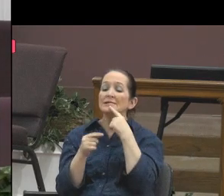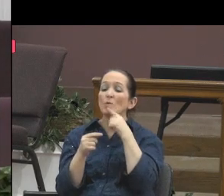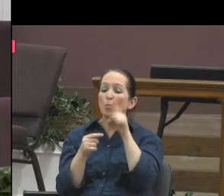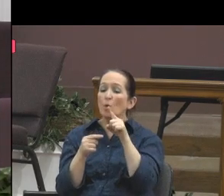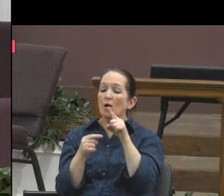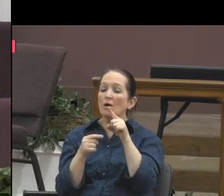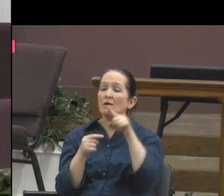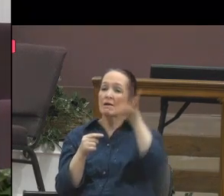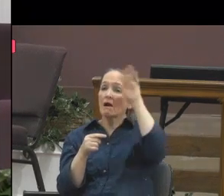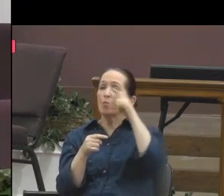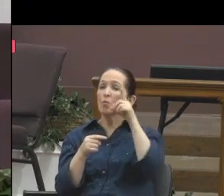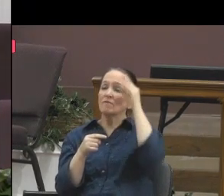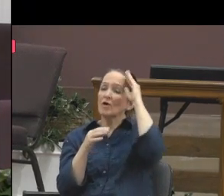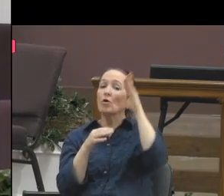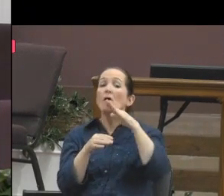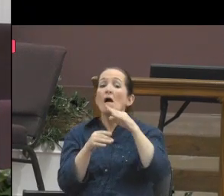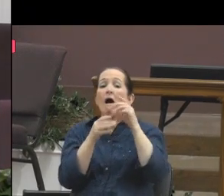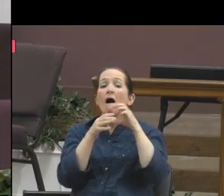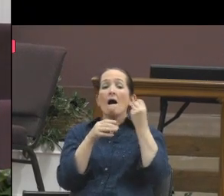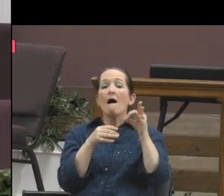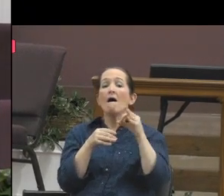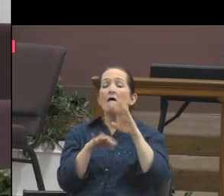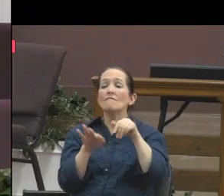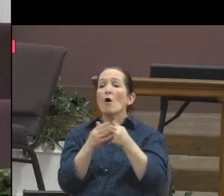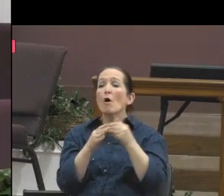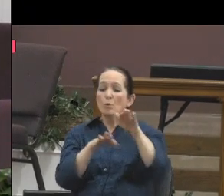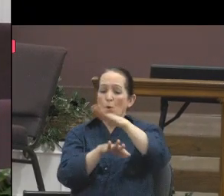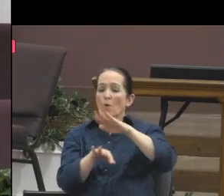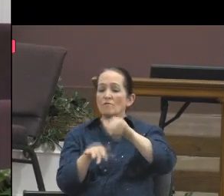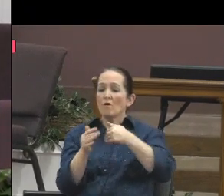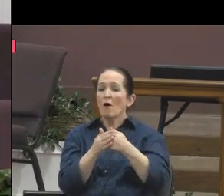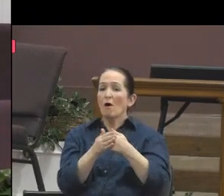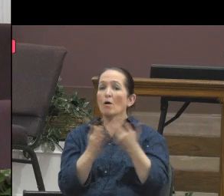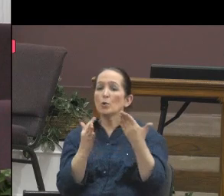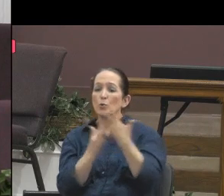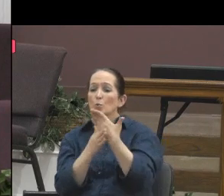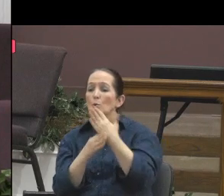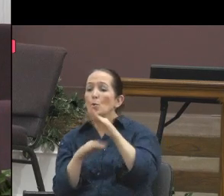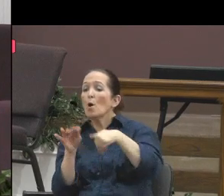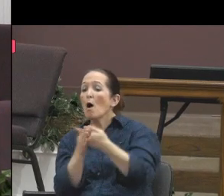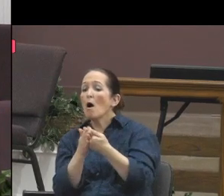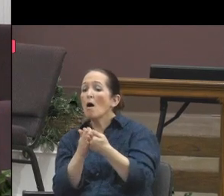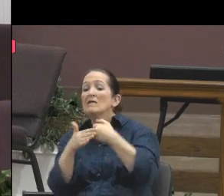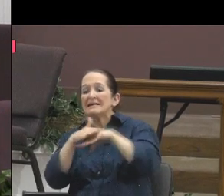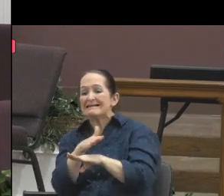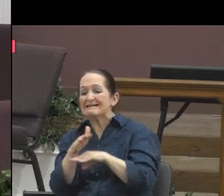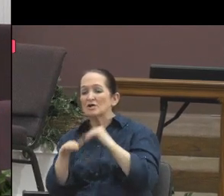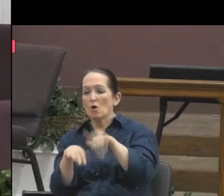Of all, over all, through all, and in all.